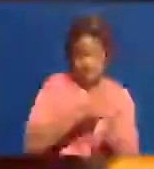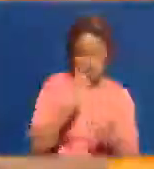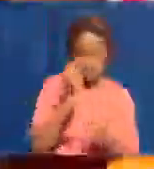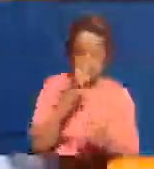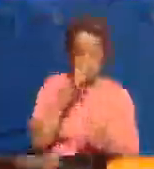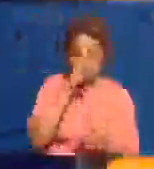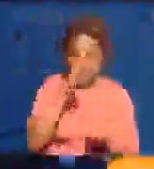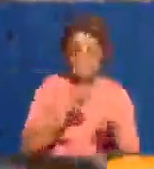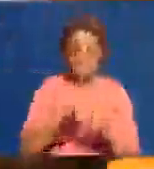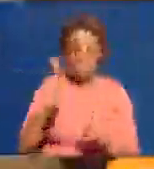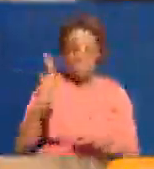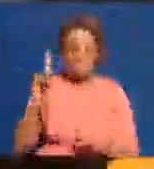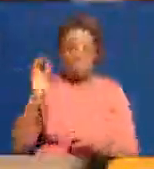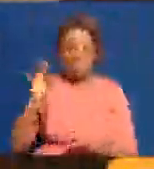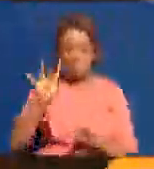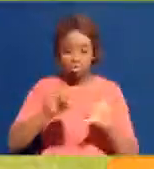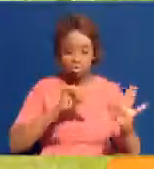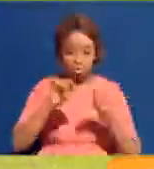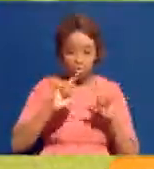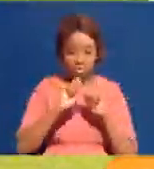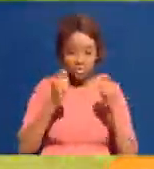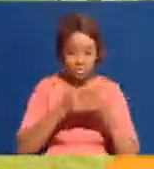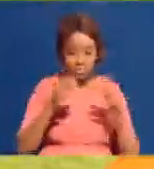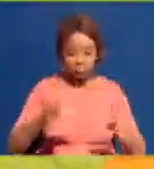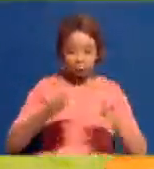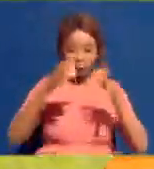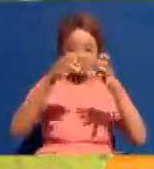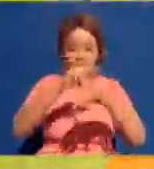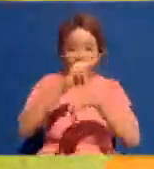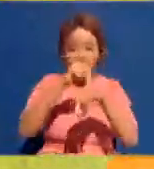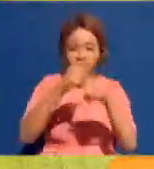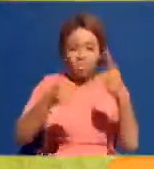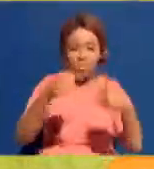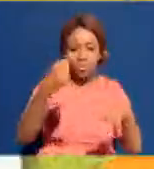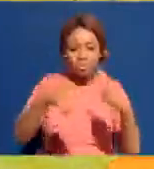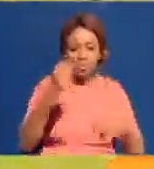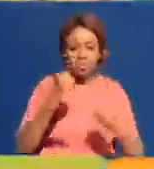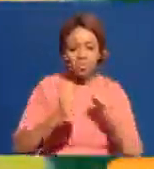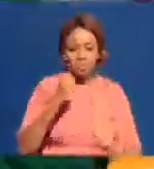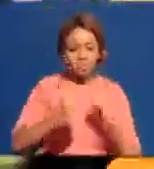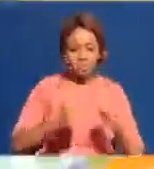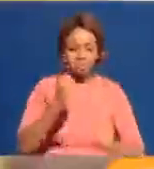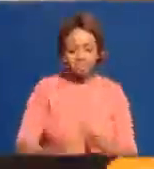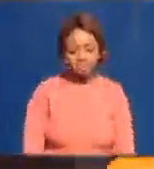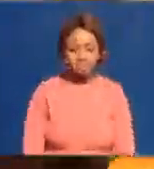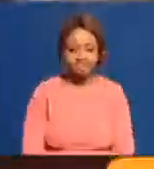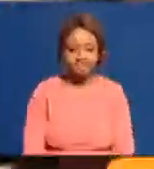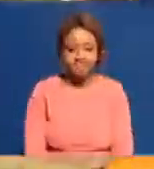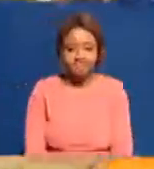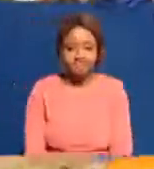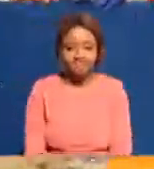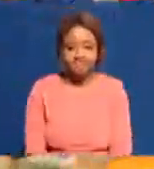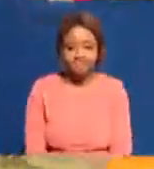the championships to select a team that will compete at the National Cross Country Championship.